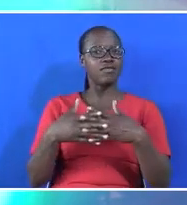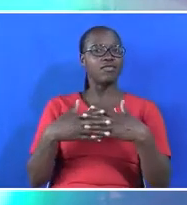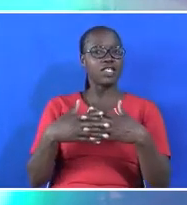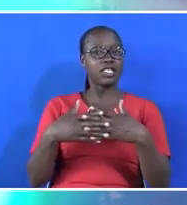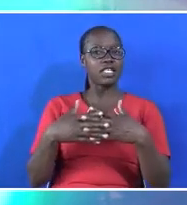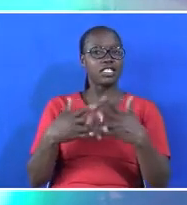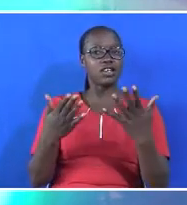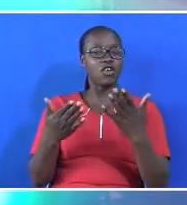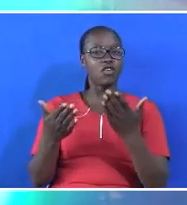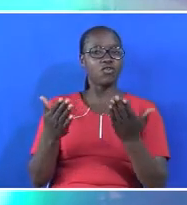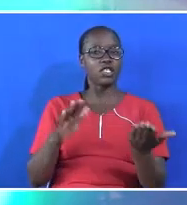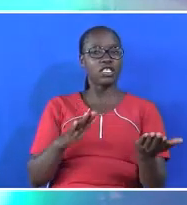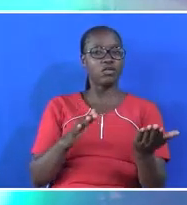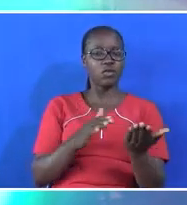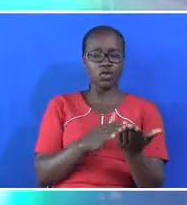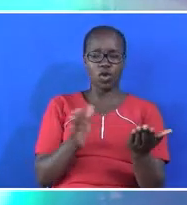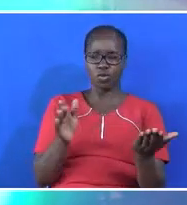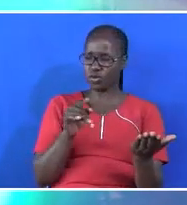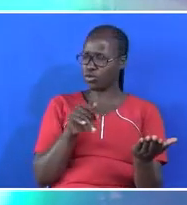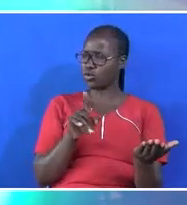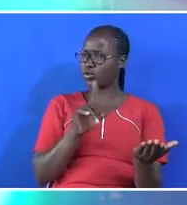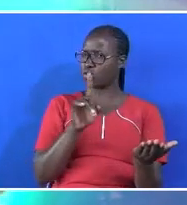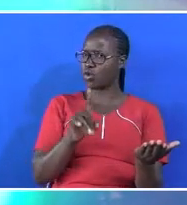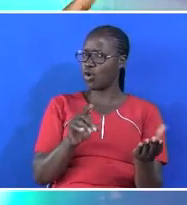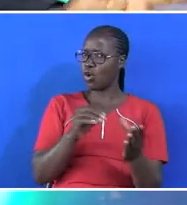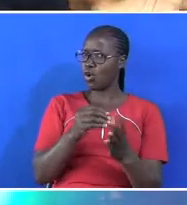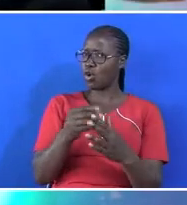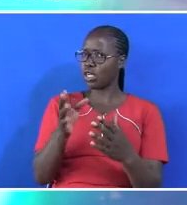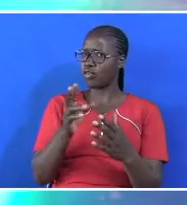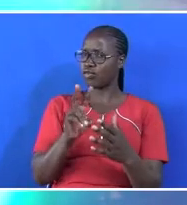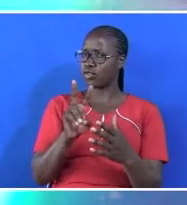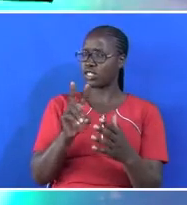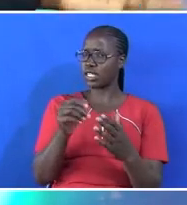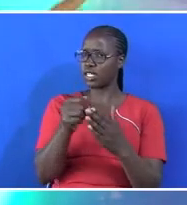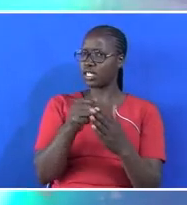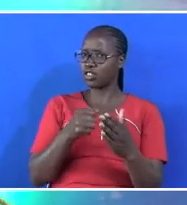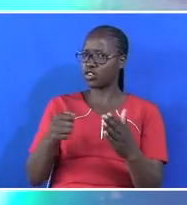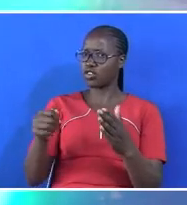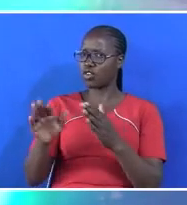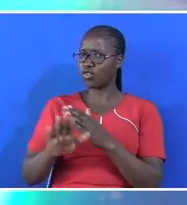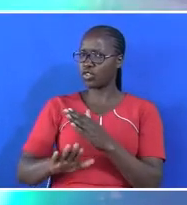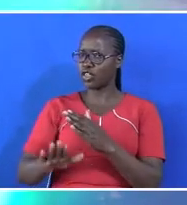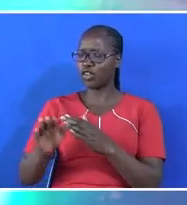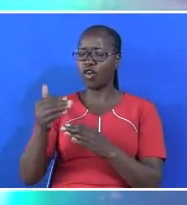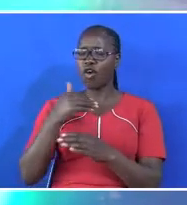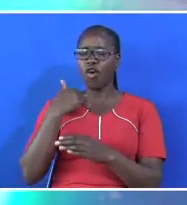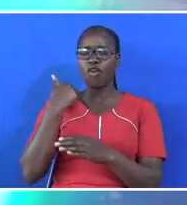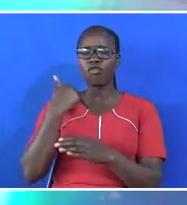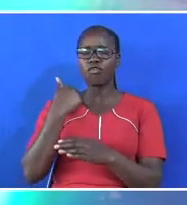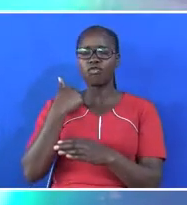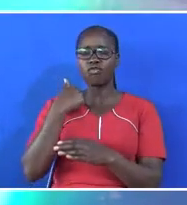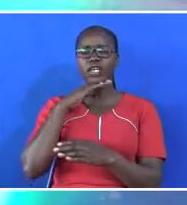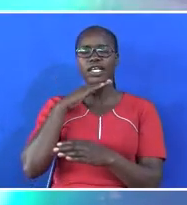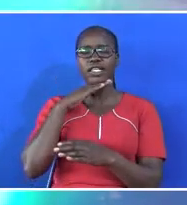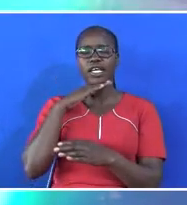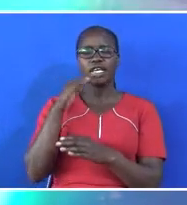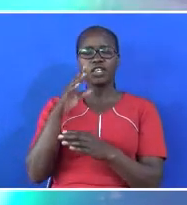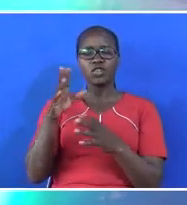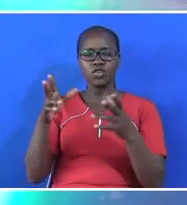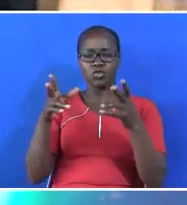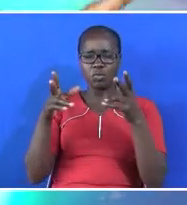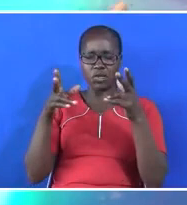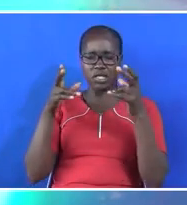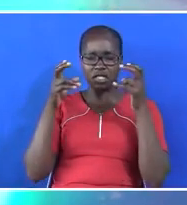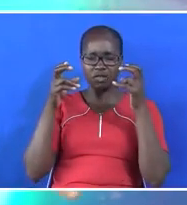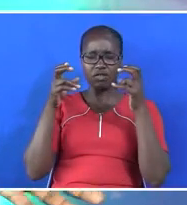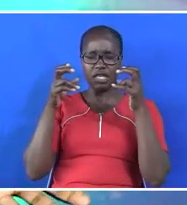death been opened unto thee? Or have you seen the doors of the shadow of death? Have you perceived the breadth of